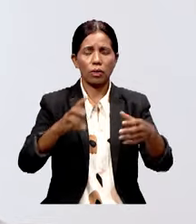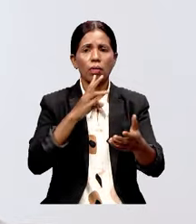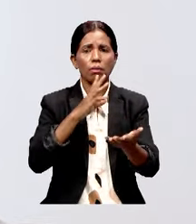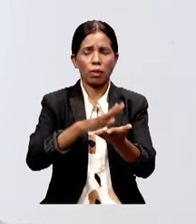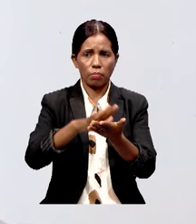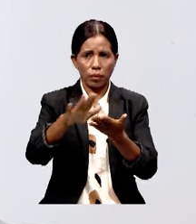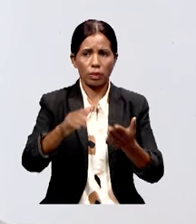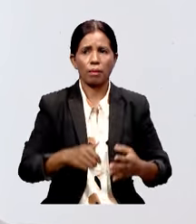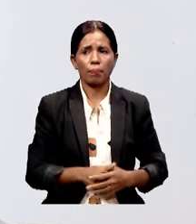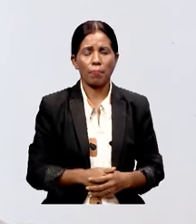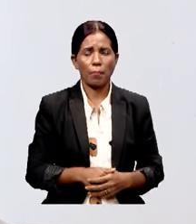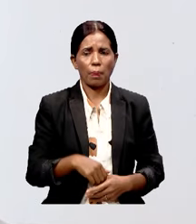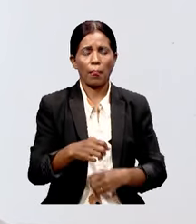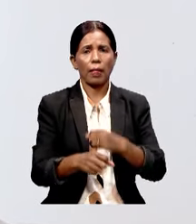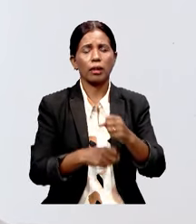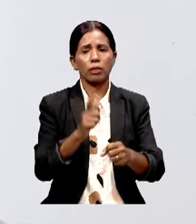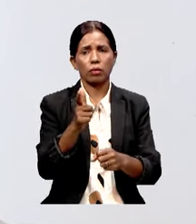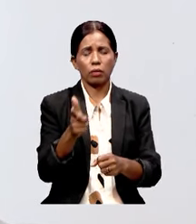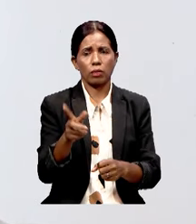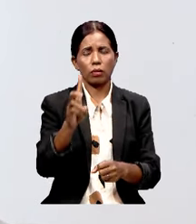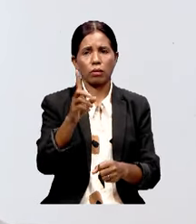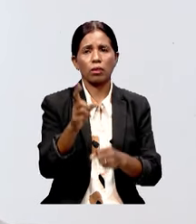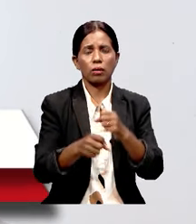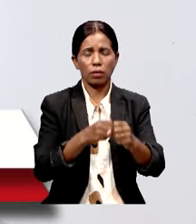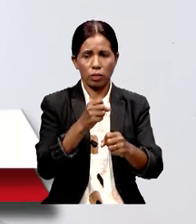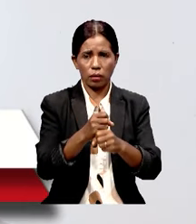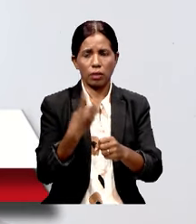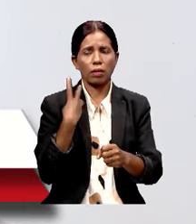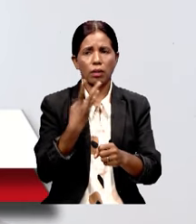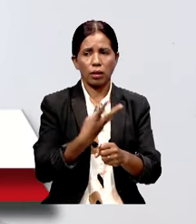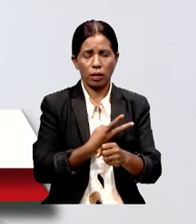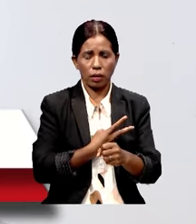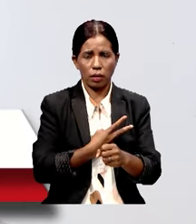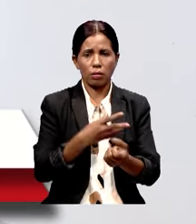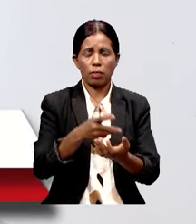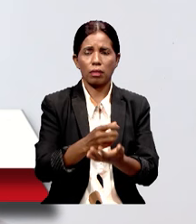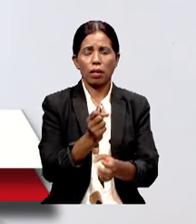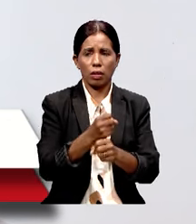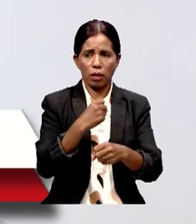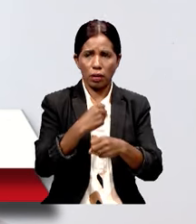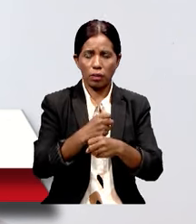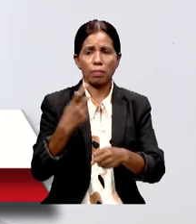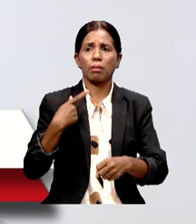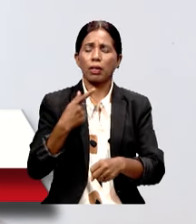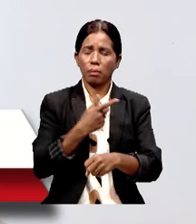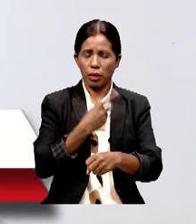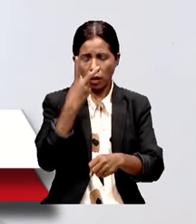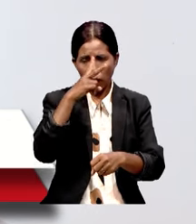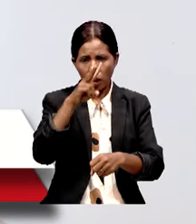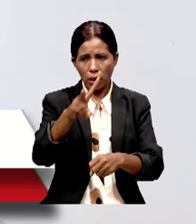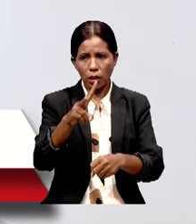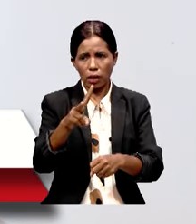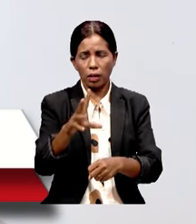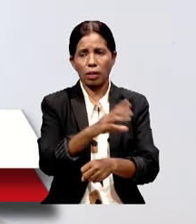The 2024 budget, we understand that it's now being debated in the parliament. We look very much forward